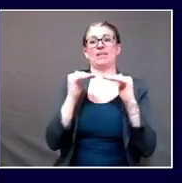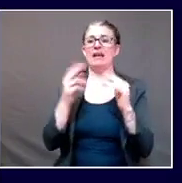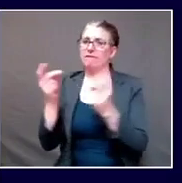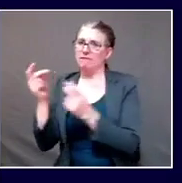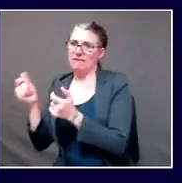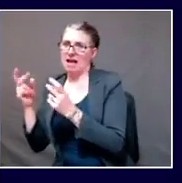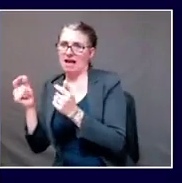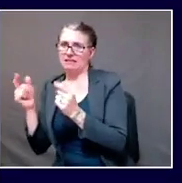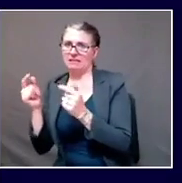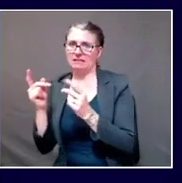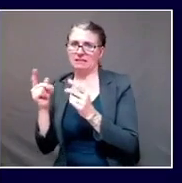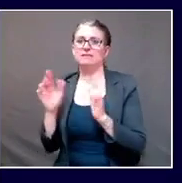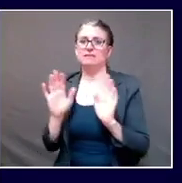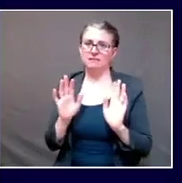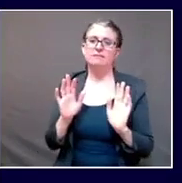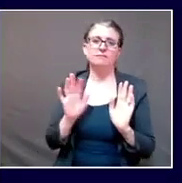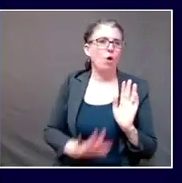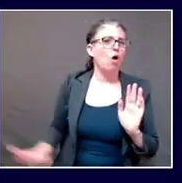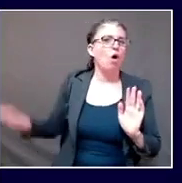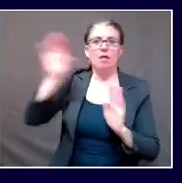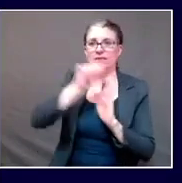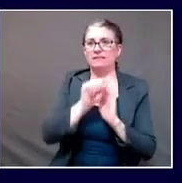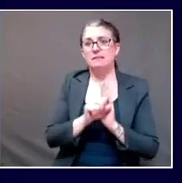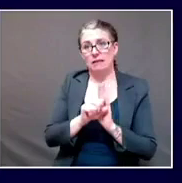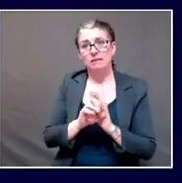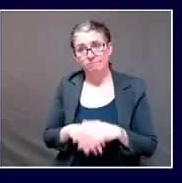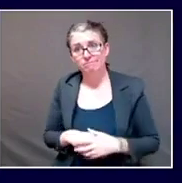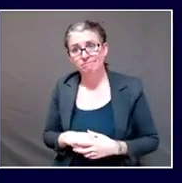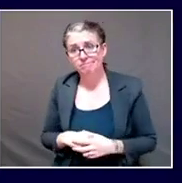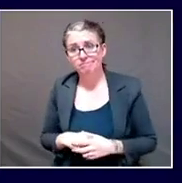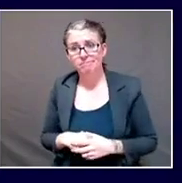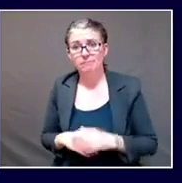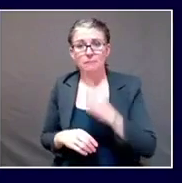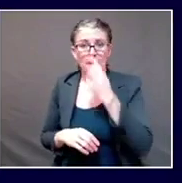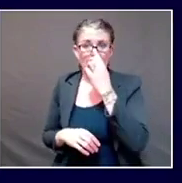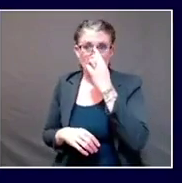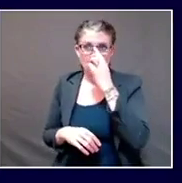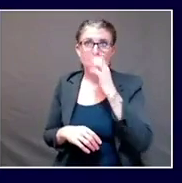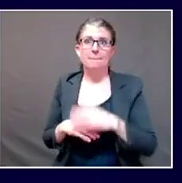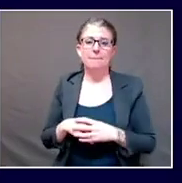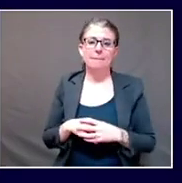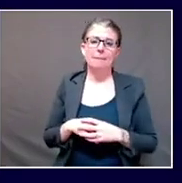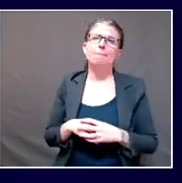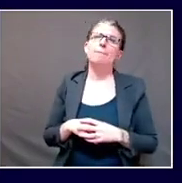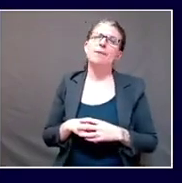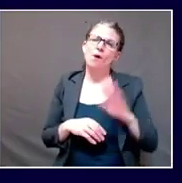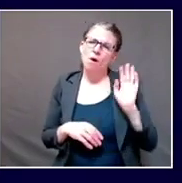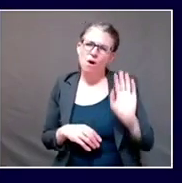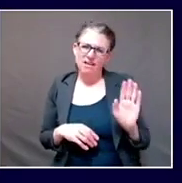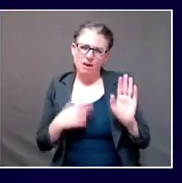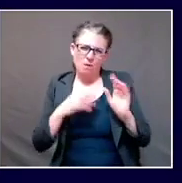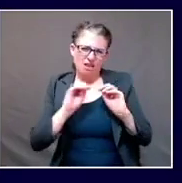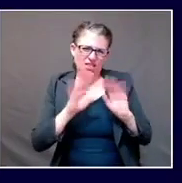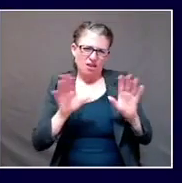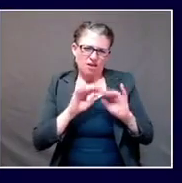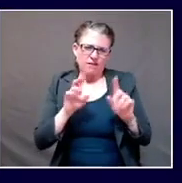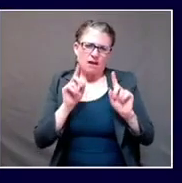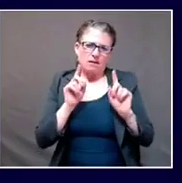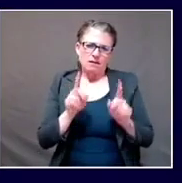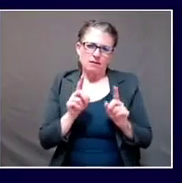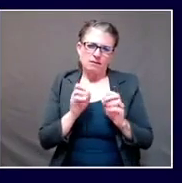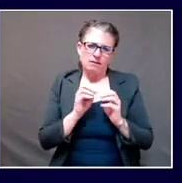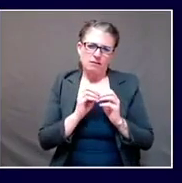Okay. And then just a sort of a quick follow-up. The state's vaccine distribution